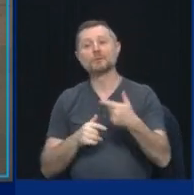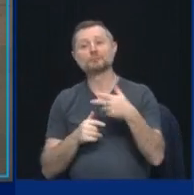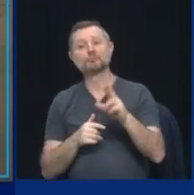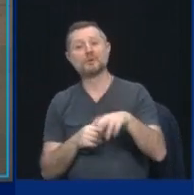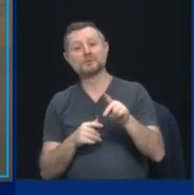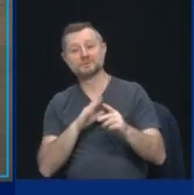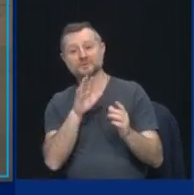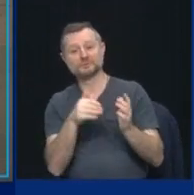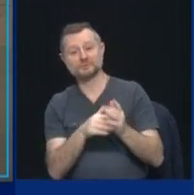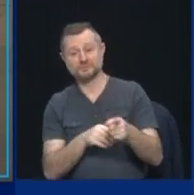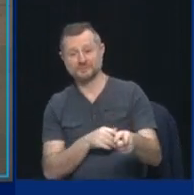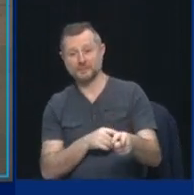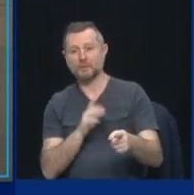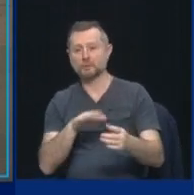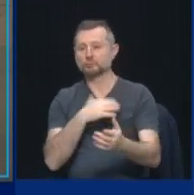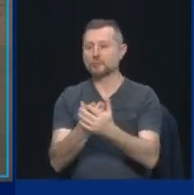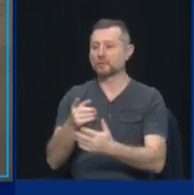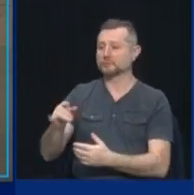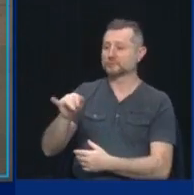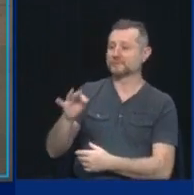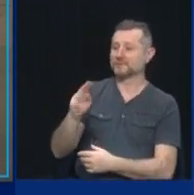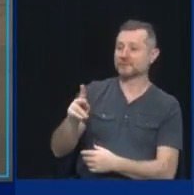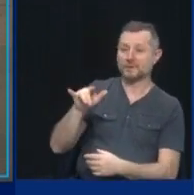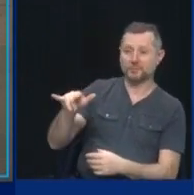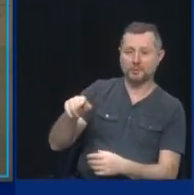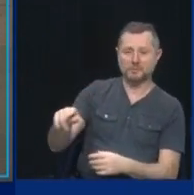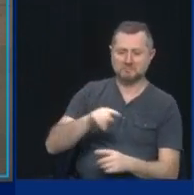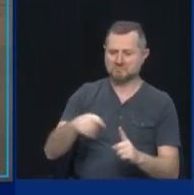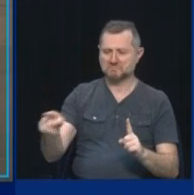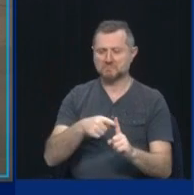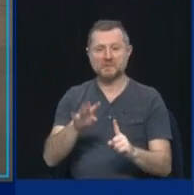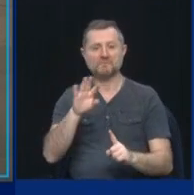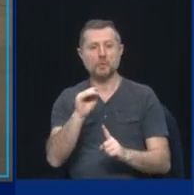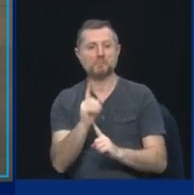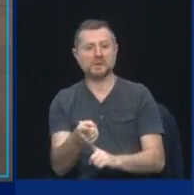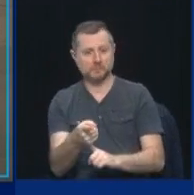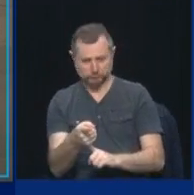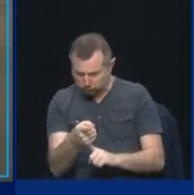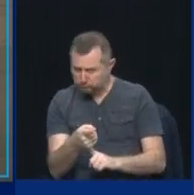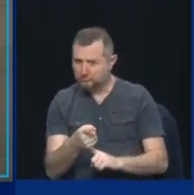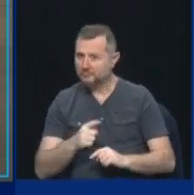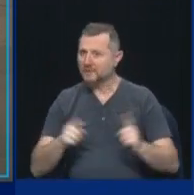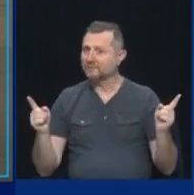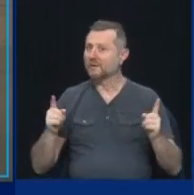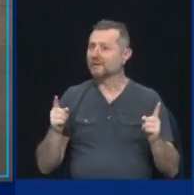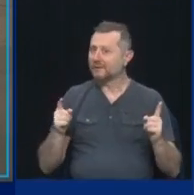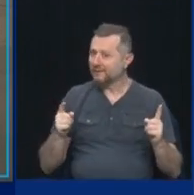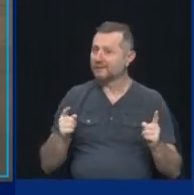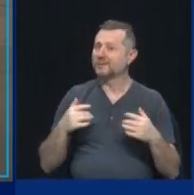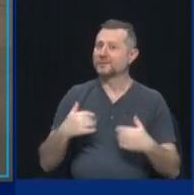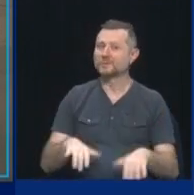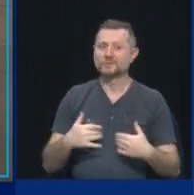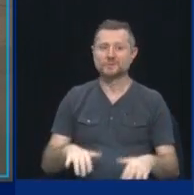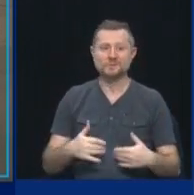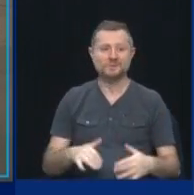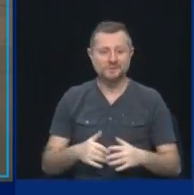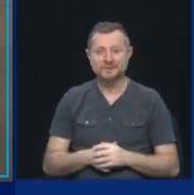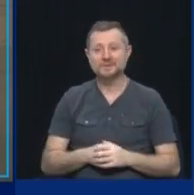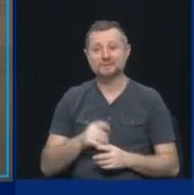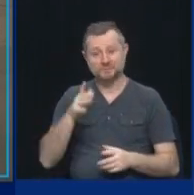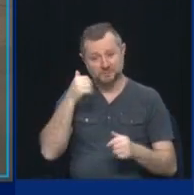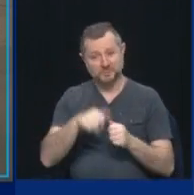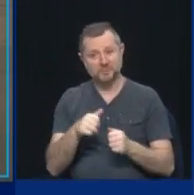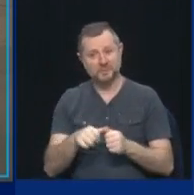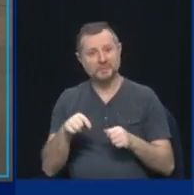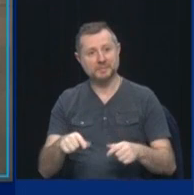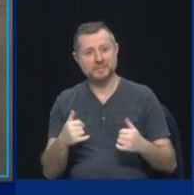in 40 minutes, which will be a totally different way to get to JFK. And remember, we're in the midst